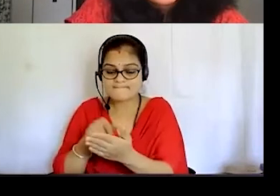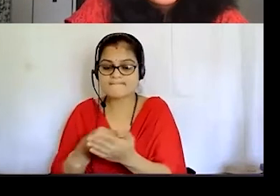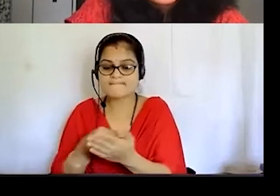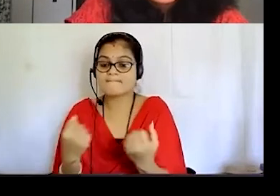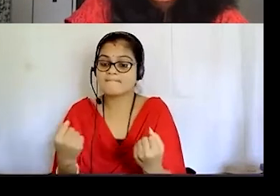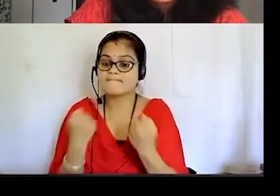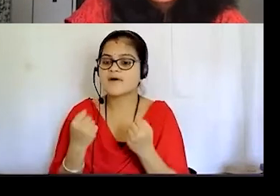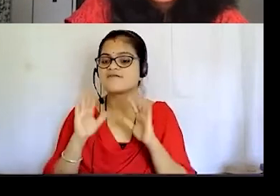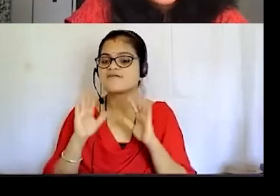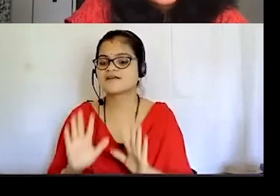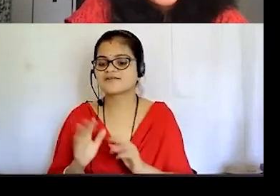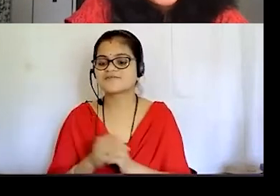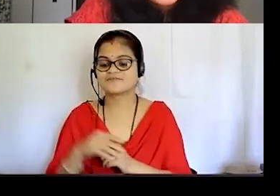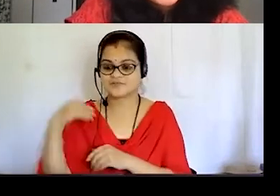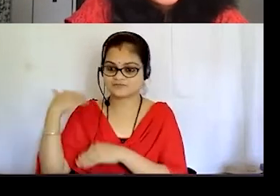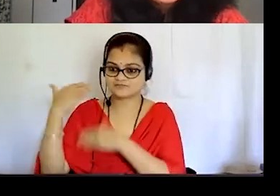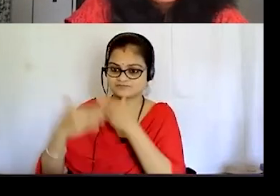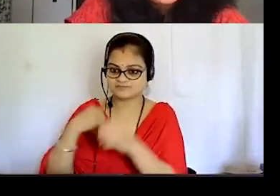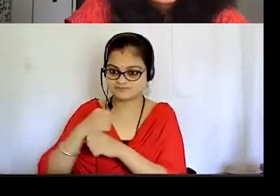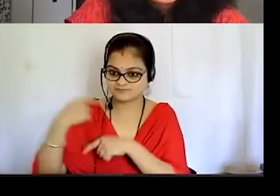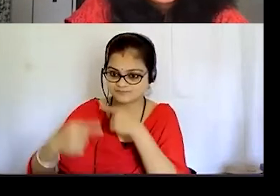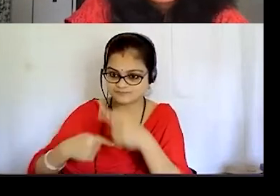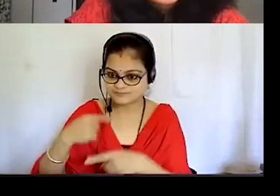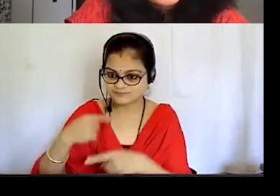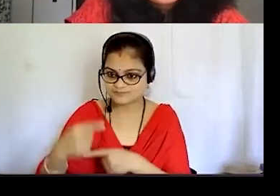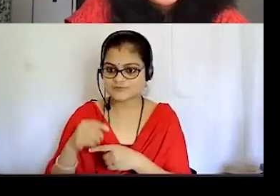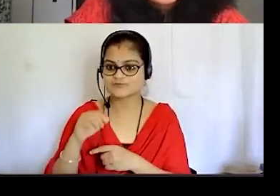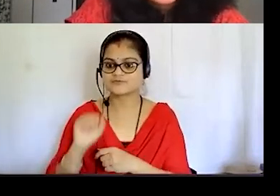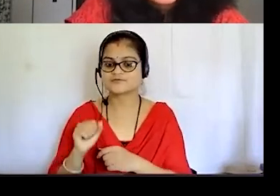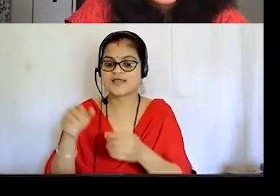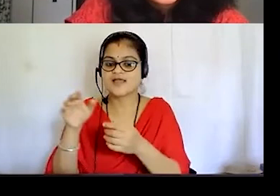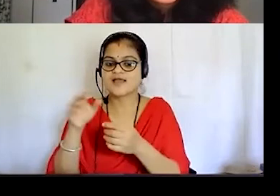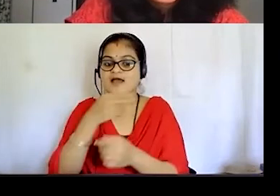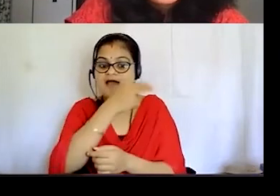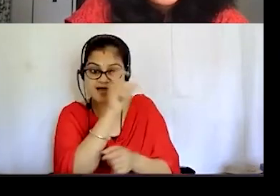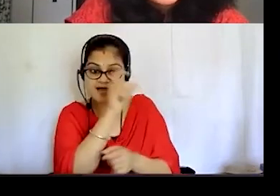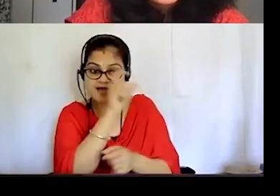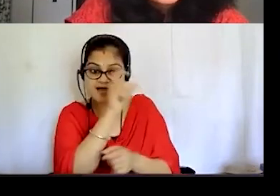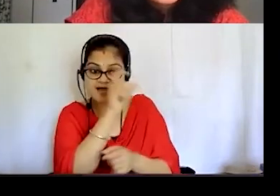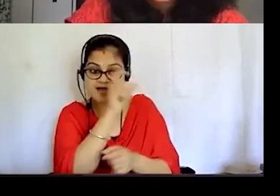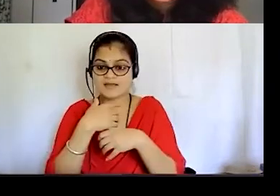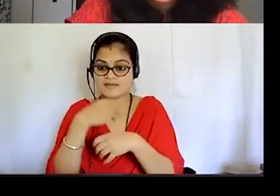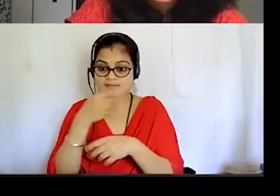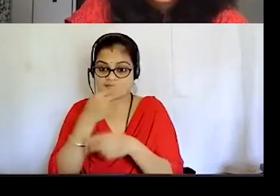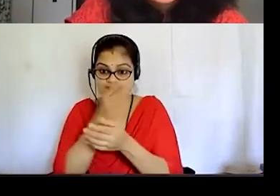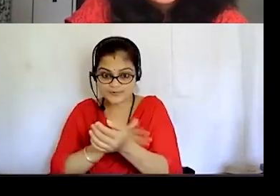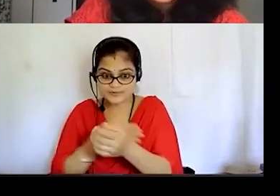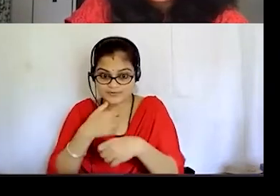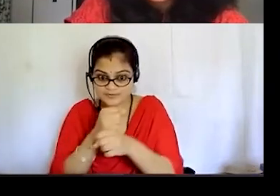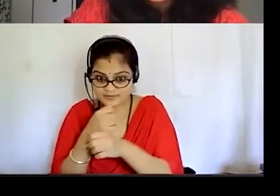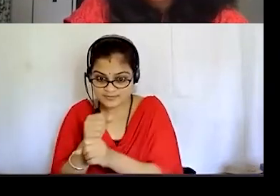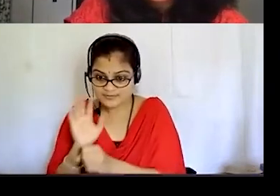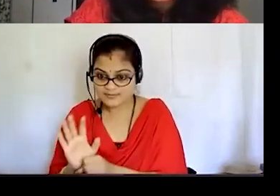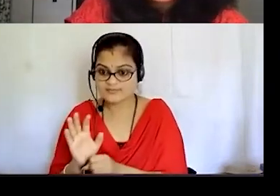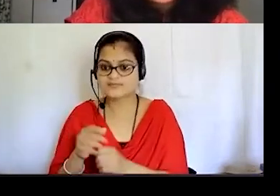power. Each generation brings its posse of artists, composers who are game changers,